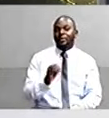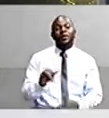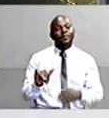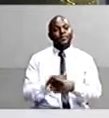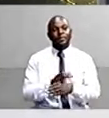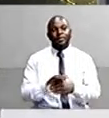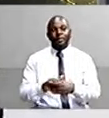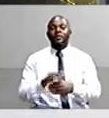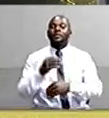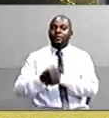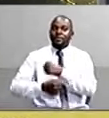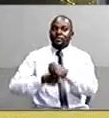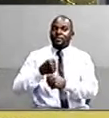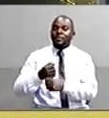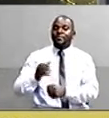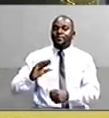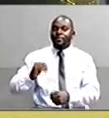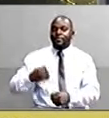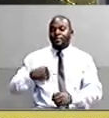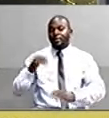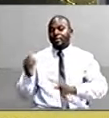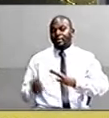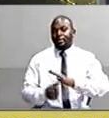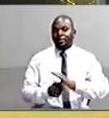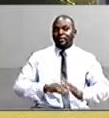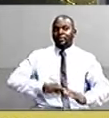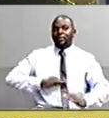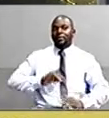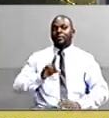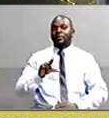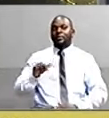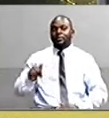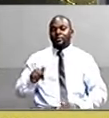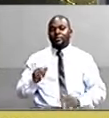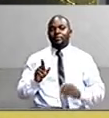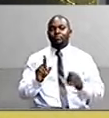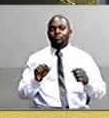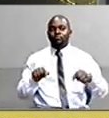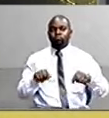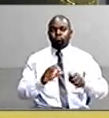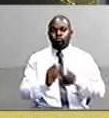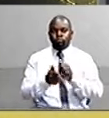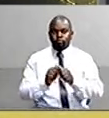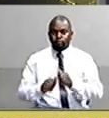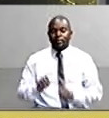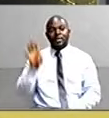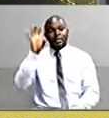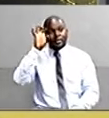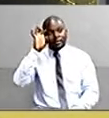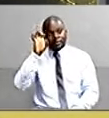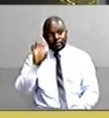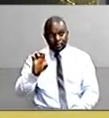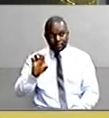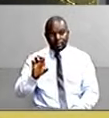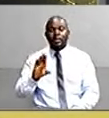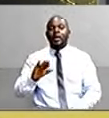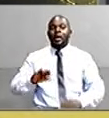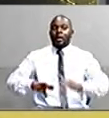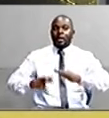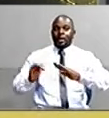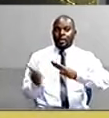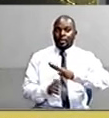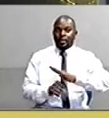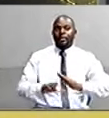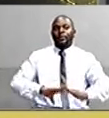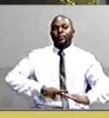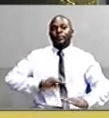women football. The national under 17 women team faces Ethiopia in their World Cup qualifier game, while the under 20 women team